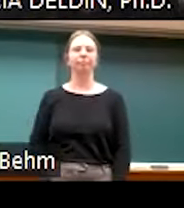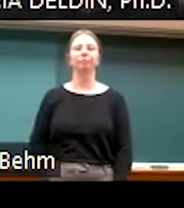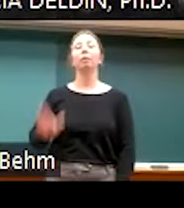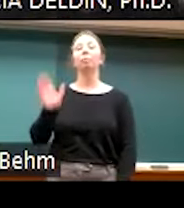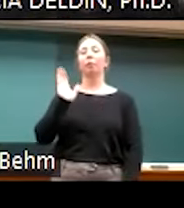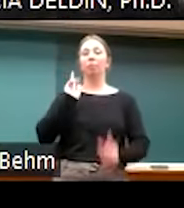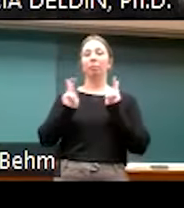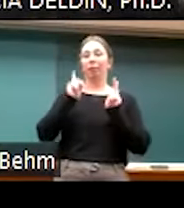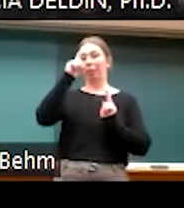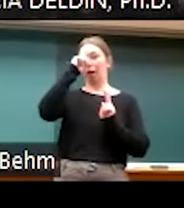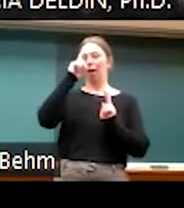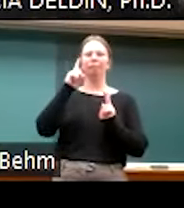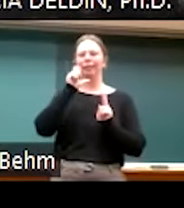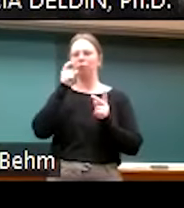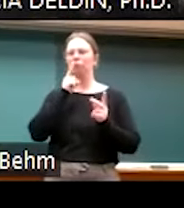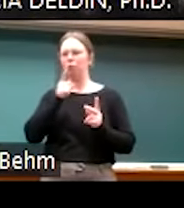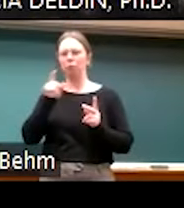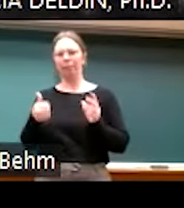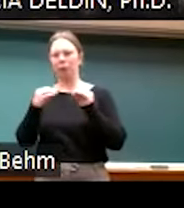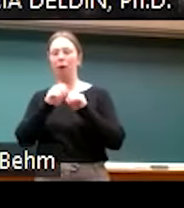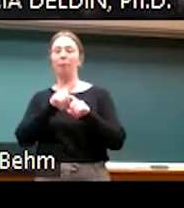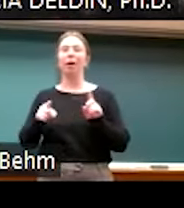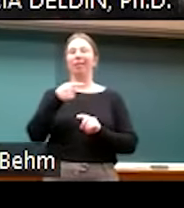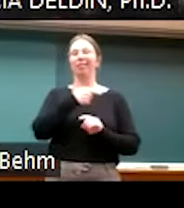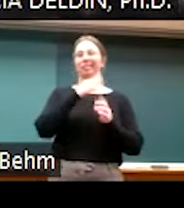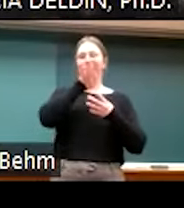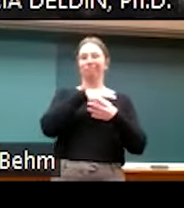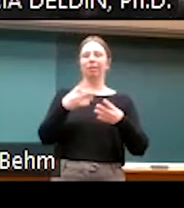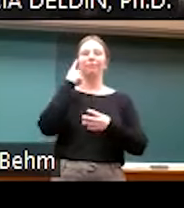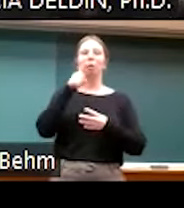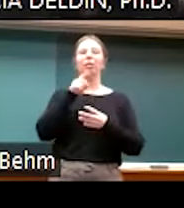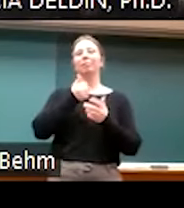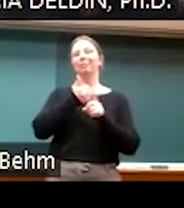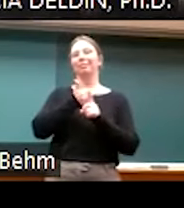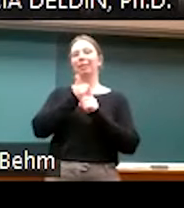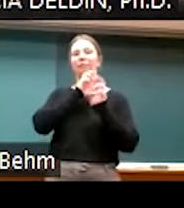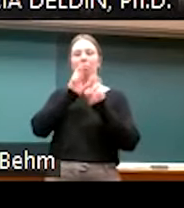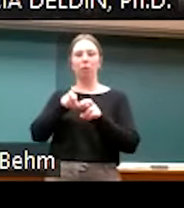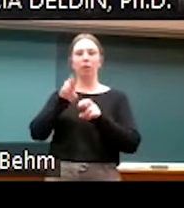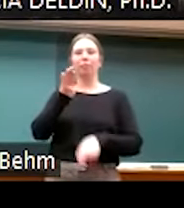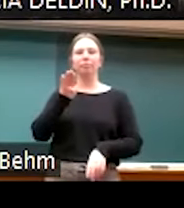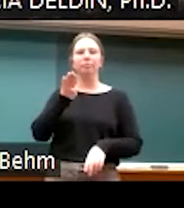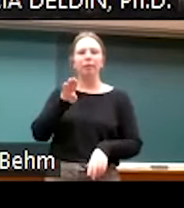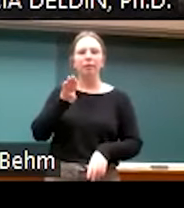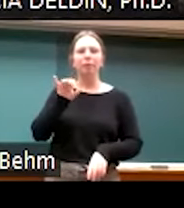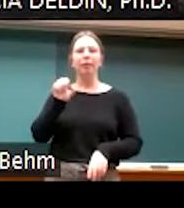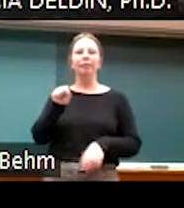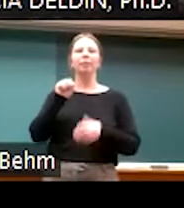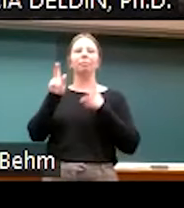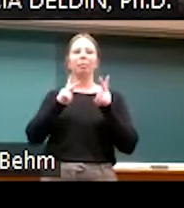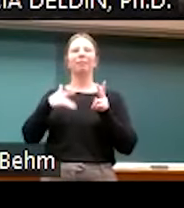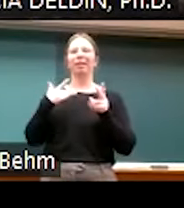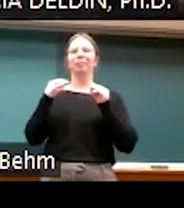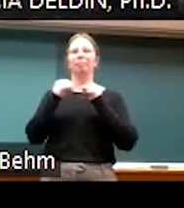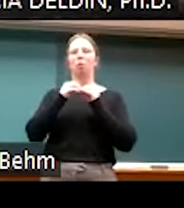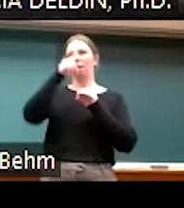this was simply a self-report bias. And it's true that young people feel much less stigma around mental health and mental health care. But you